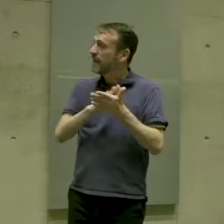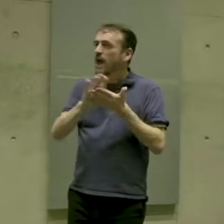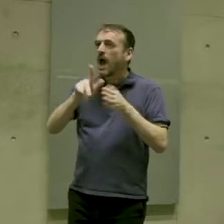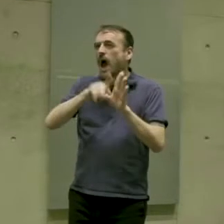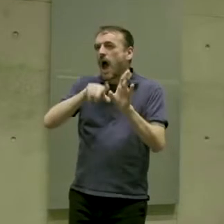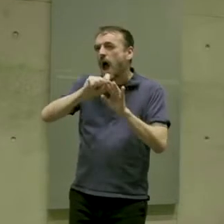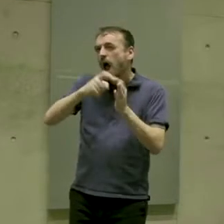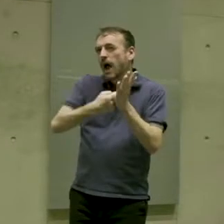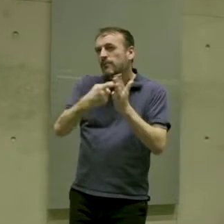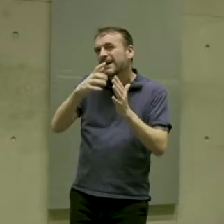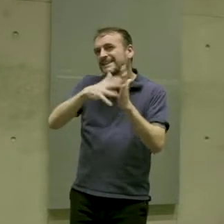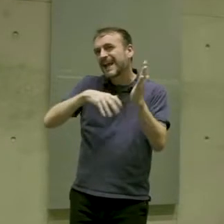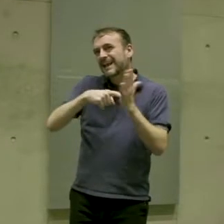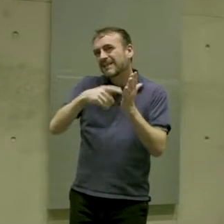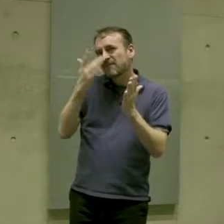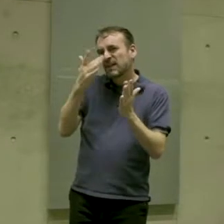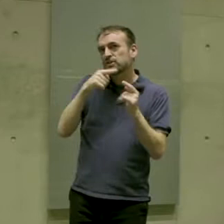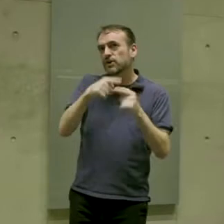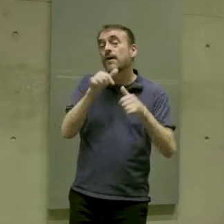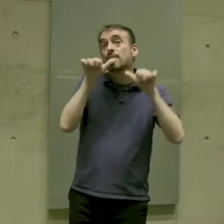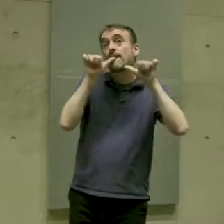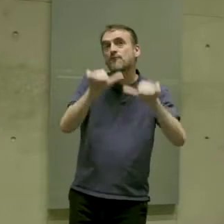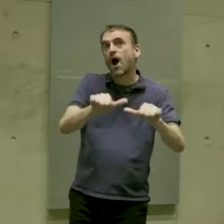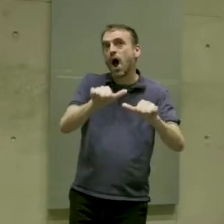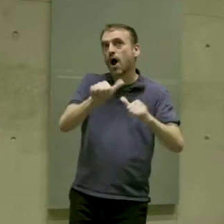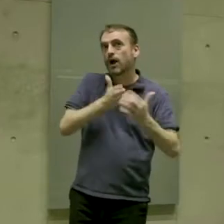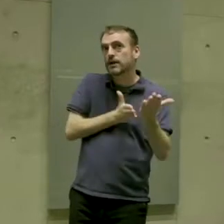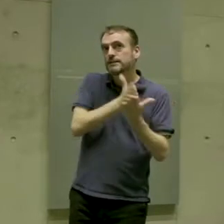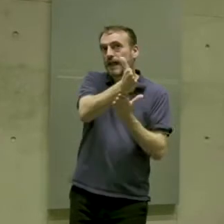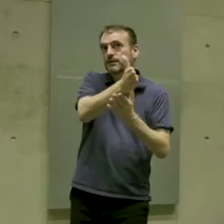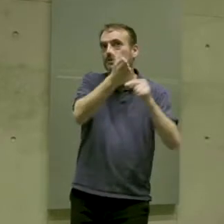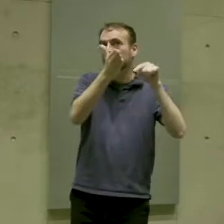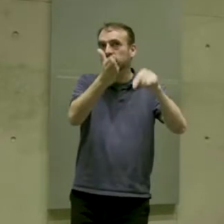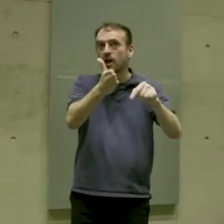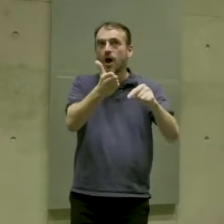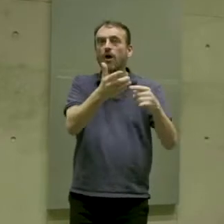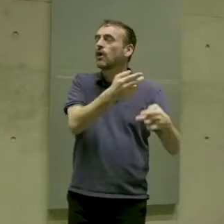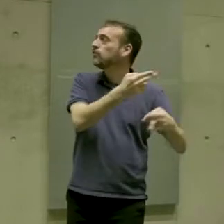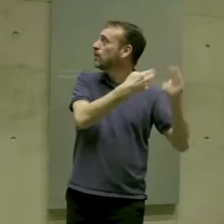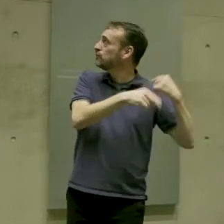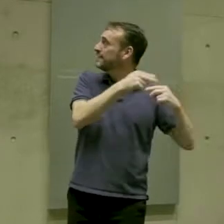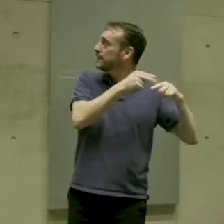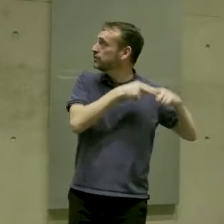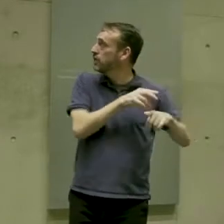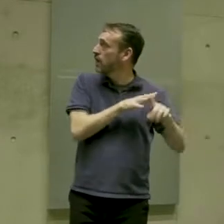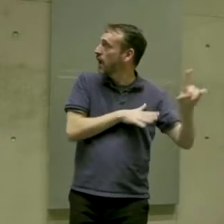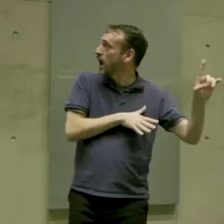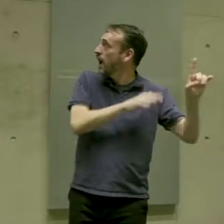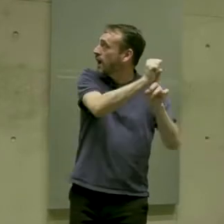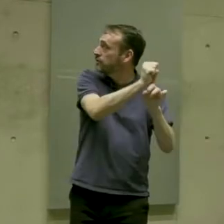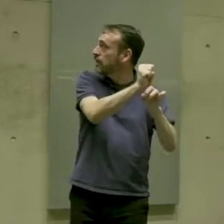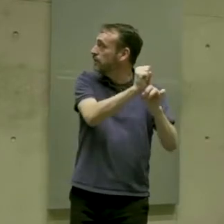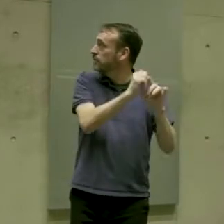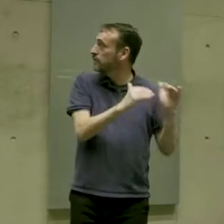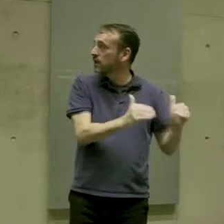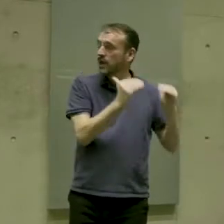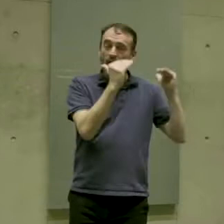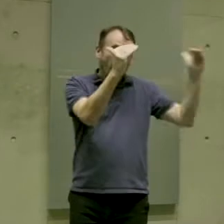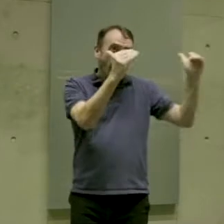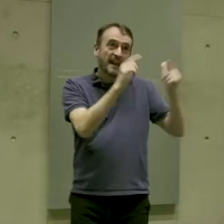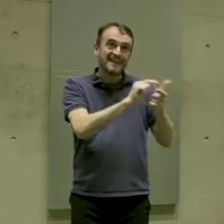hand, follows and furthers the trajectory of hallowed touchstones of print culture, especially the avant-garde